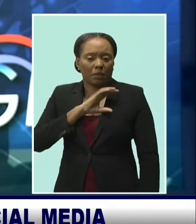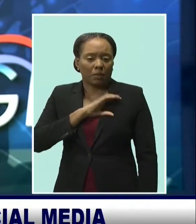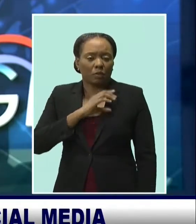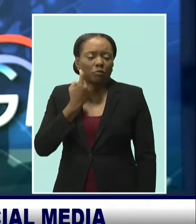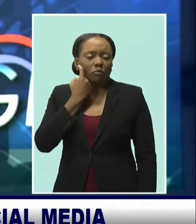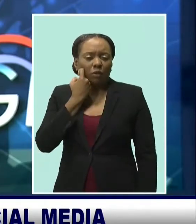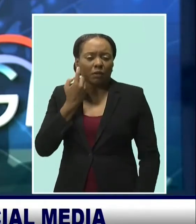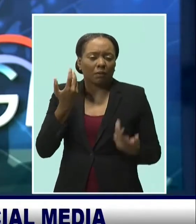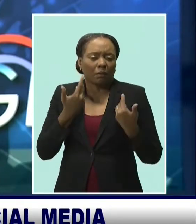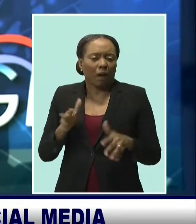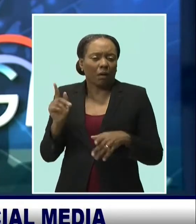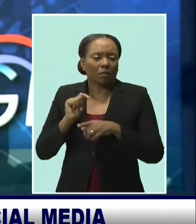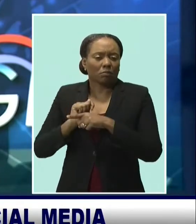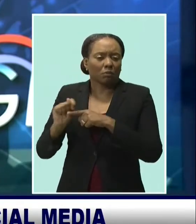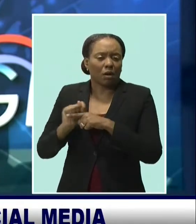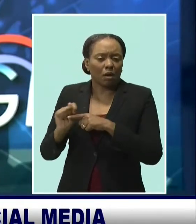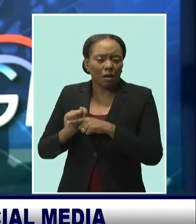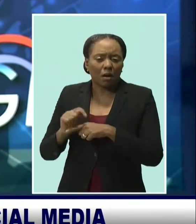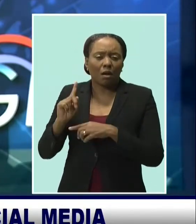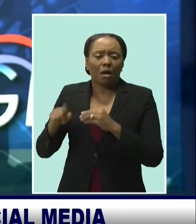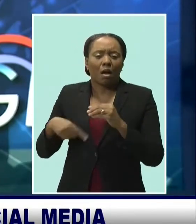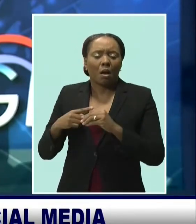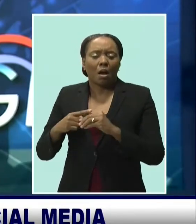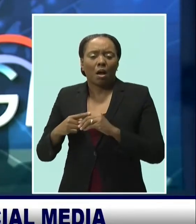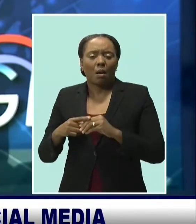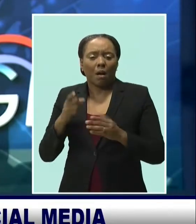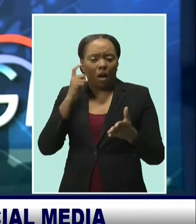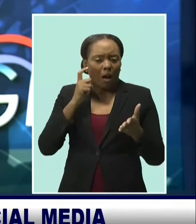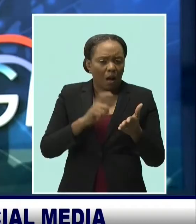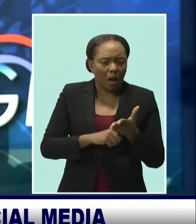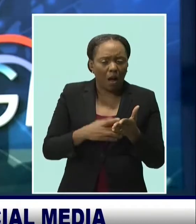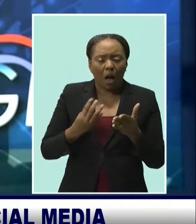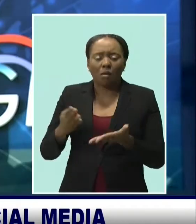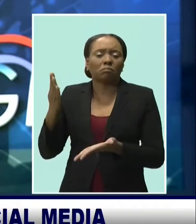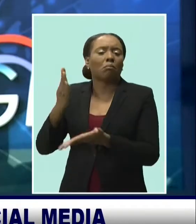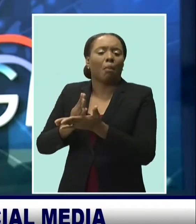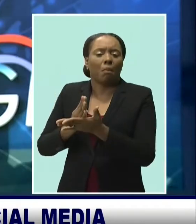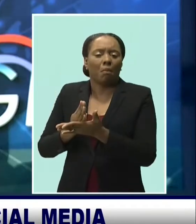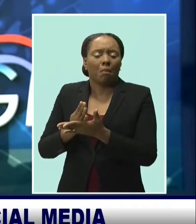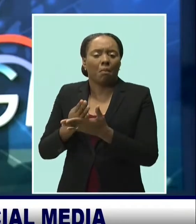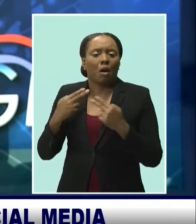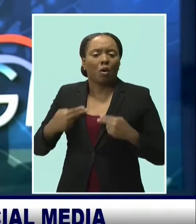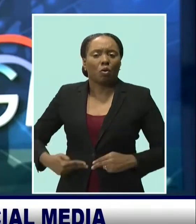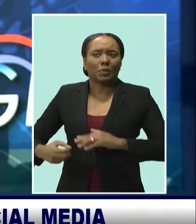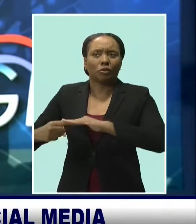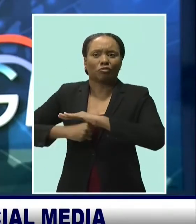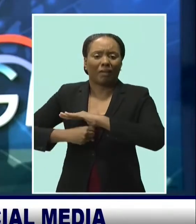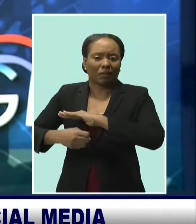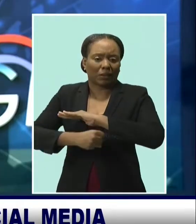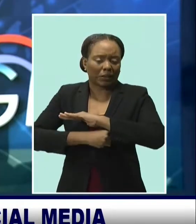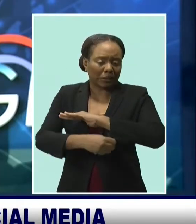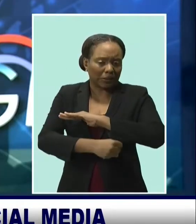who recently completed training in the prevention, identification, and suppression of human trafficking.